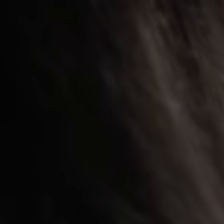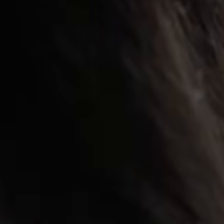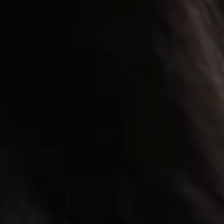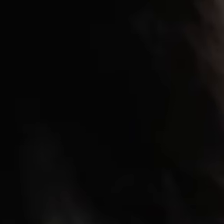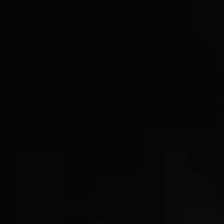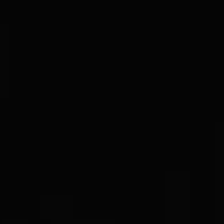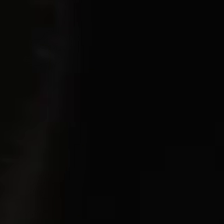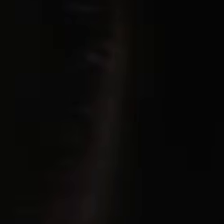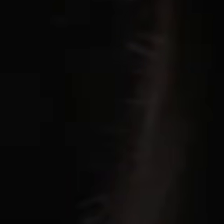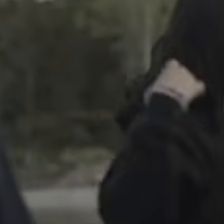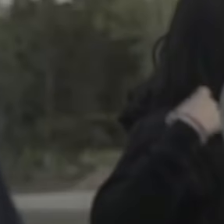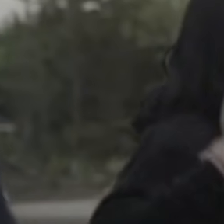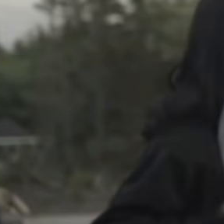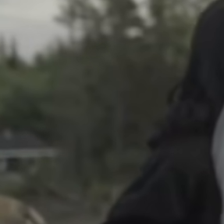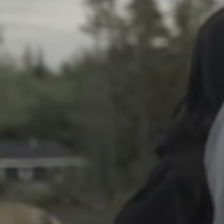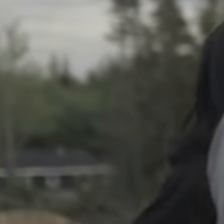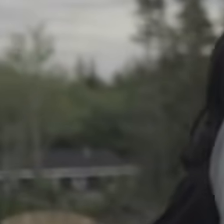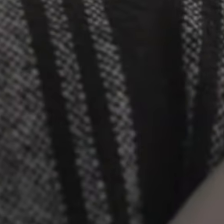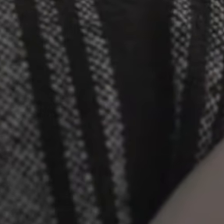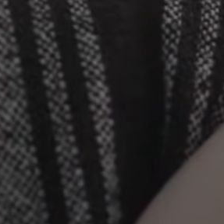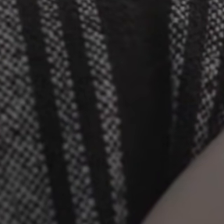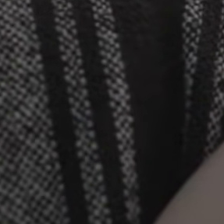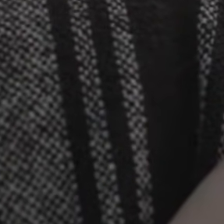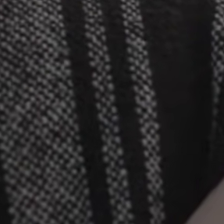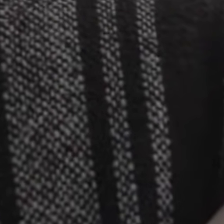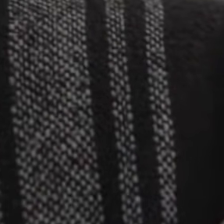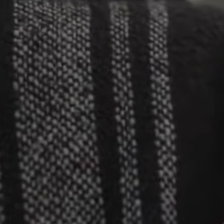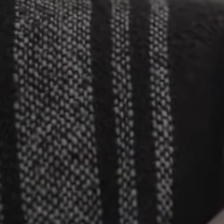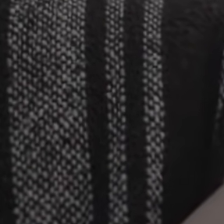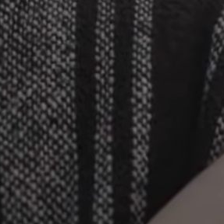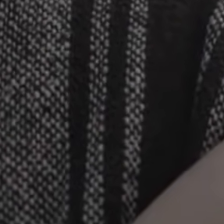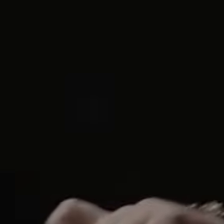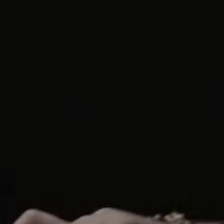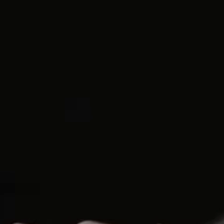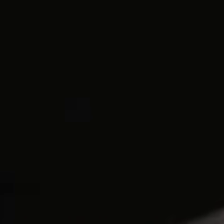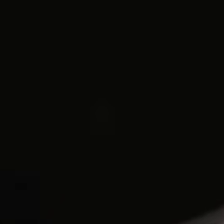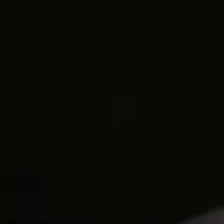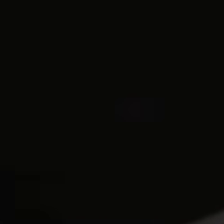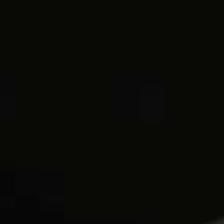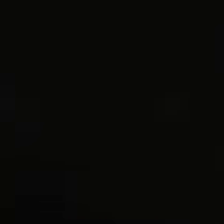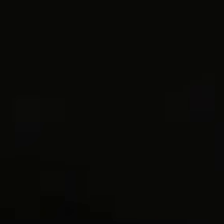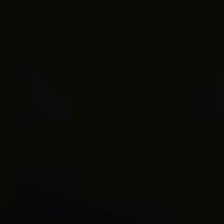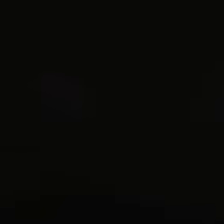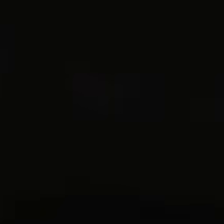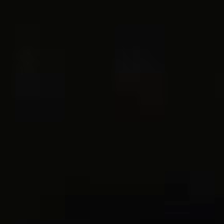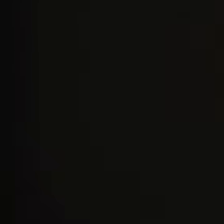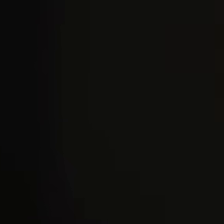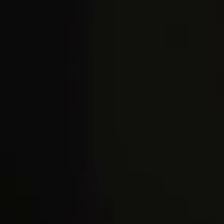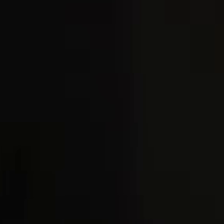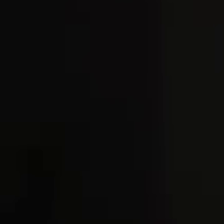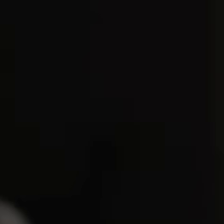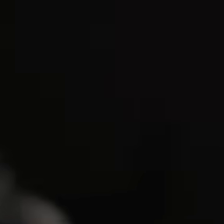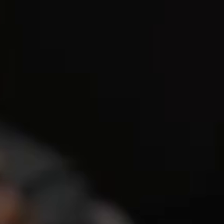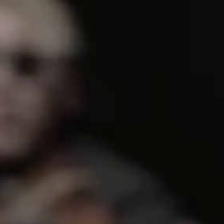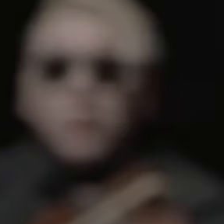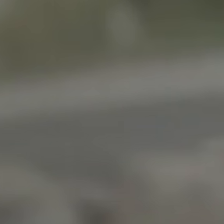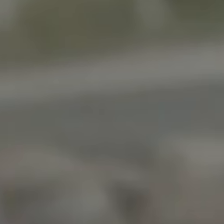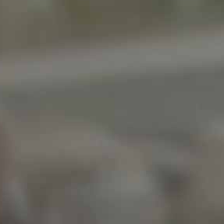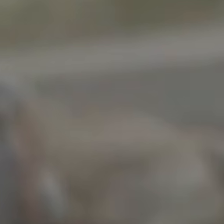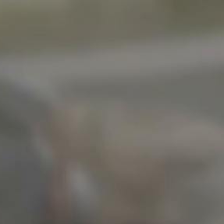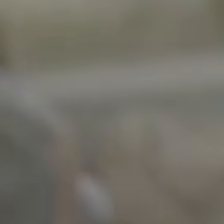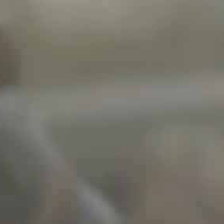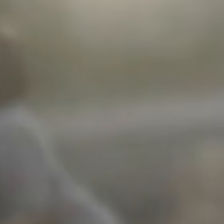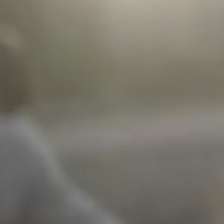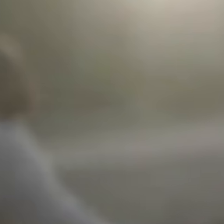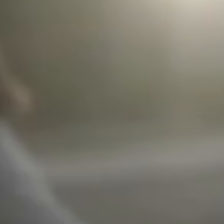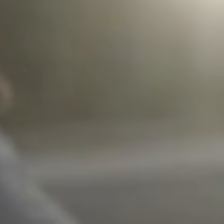sit in a circle, so let us come together when the truth rings out. Spiritless